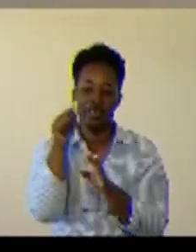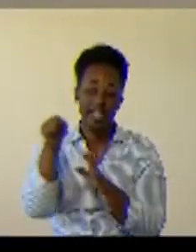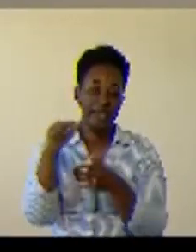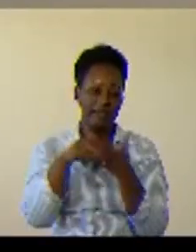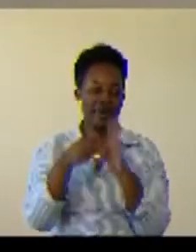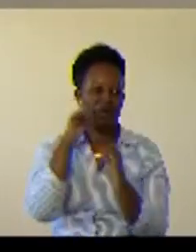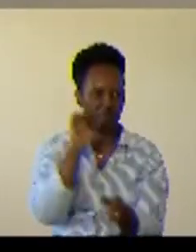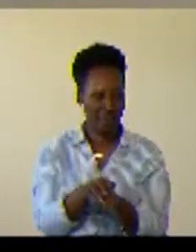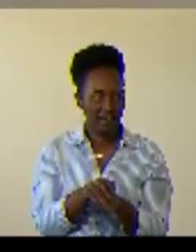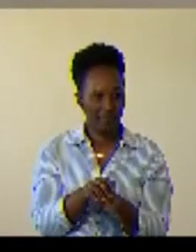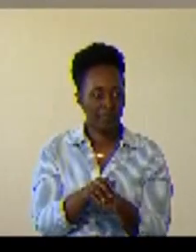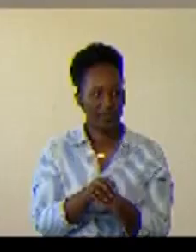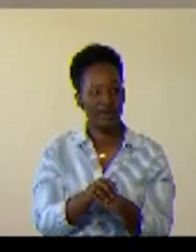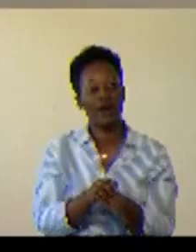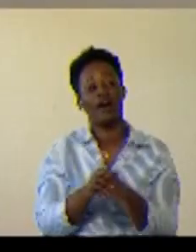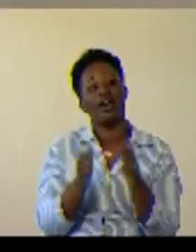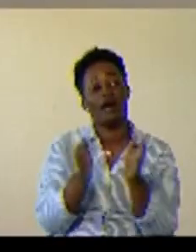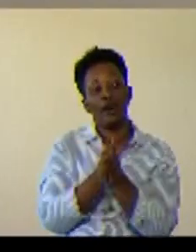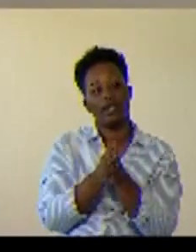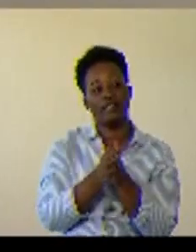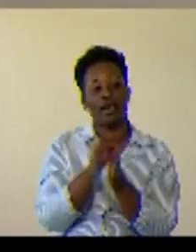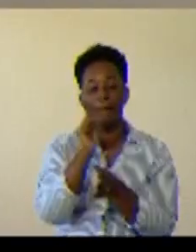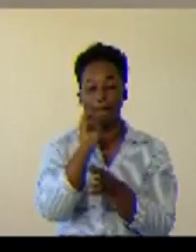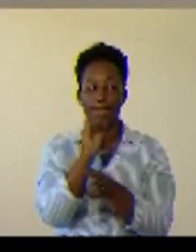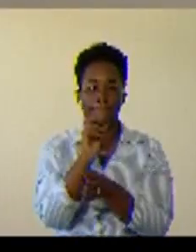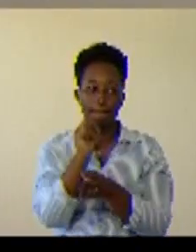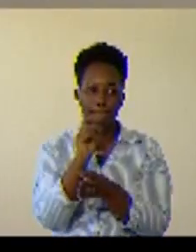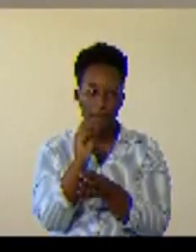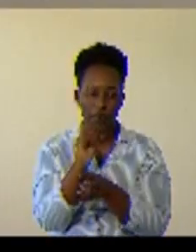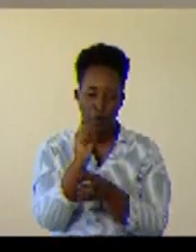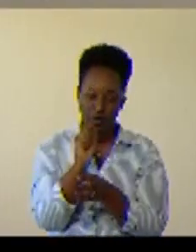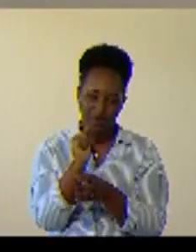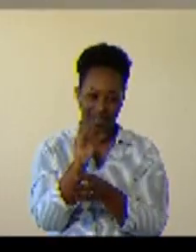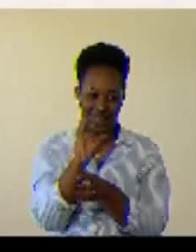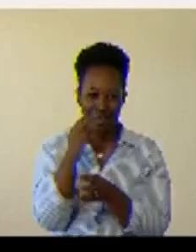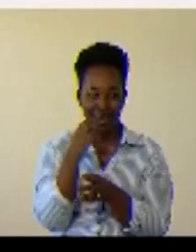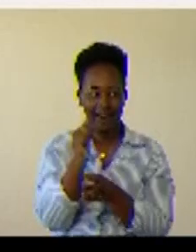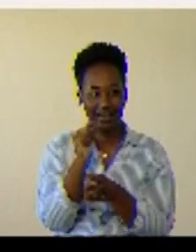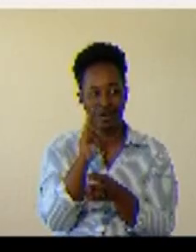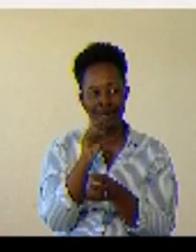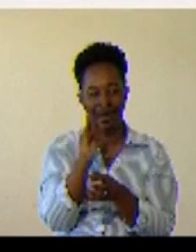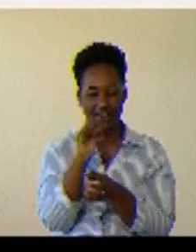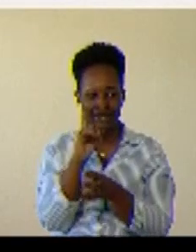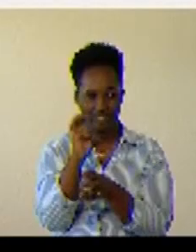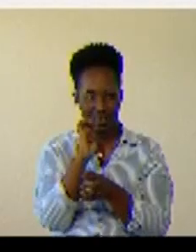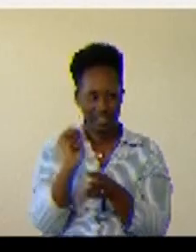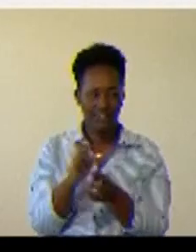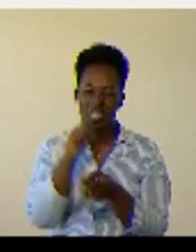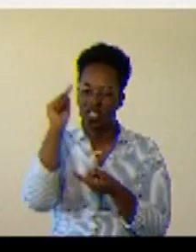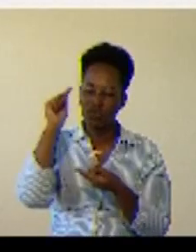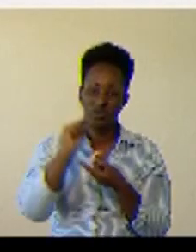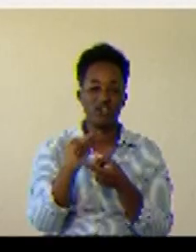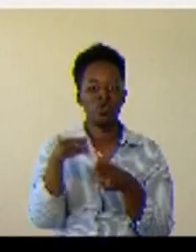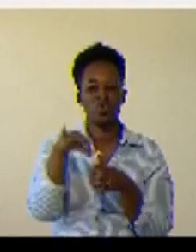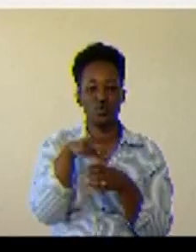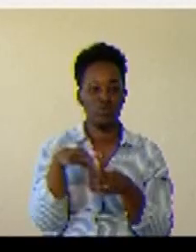disaccharides are reducing sugars, except the sucrose, which is a